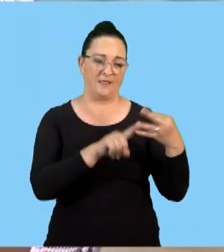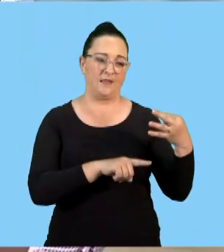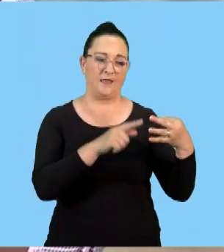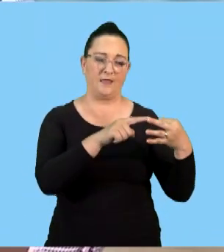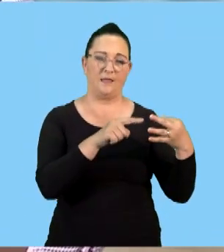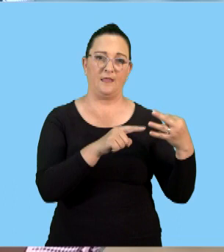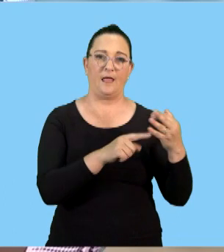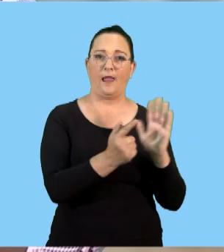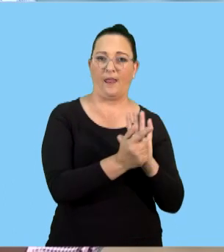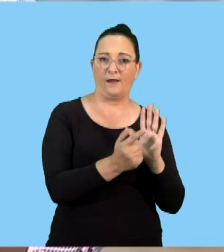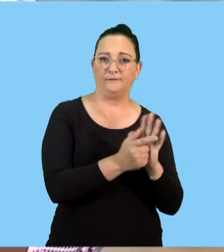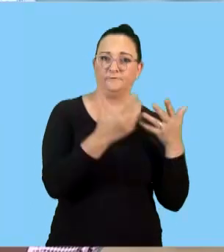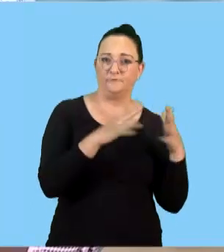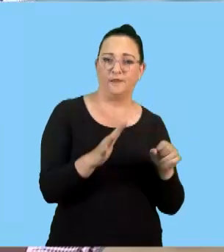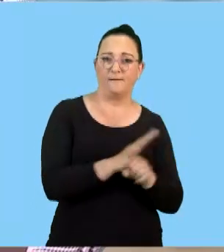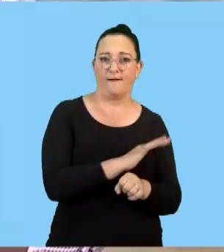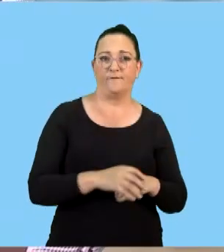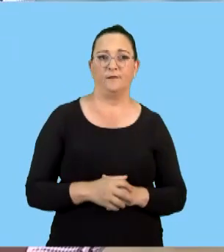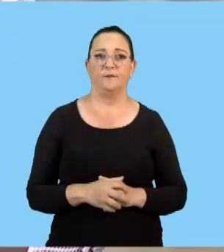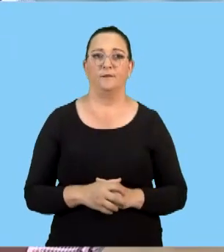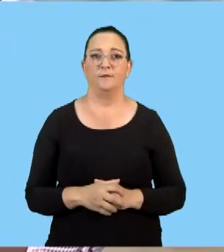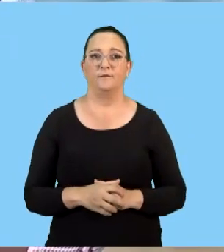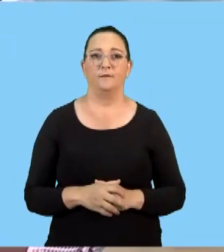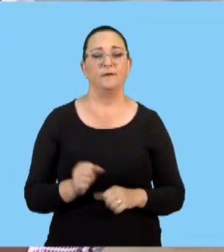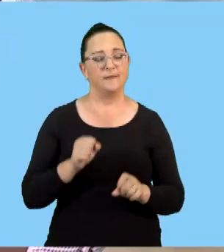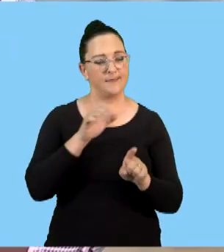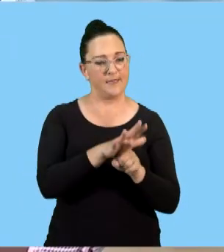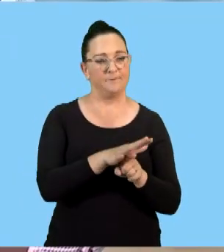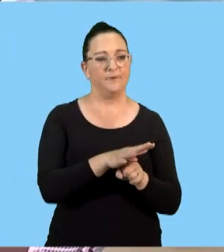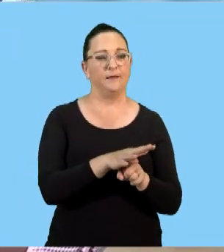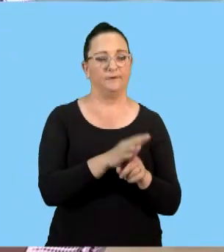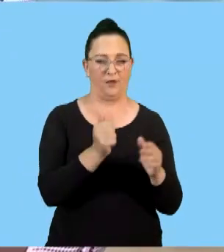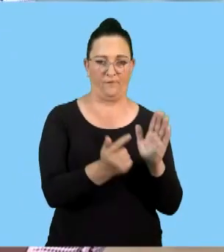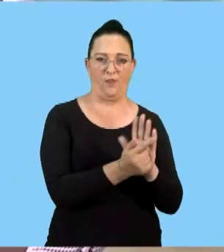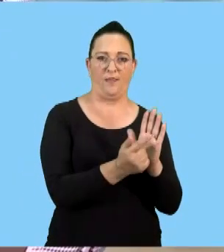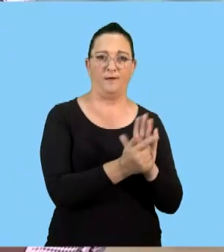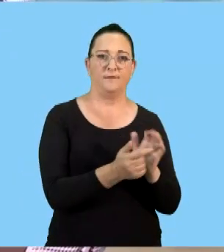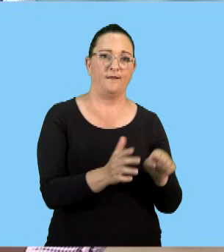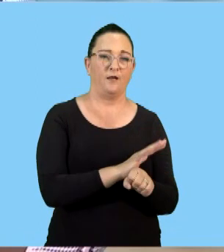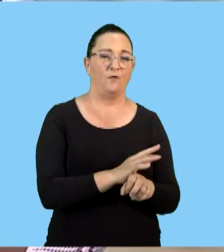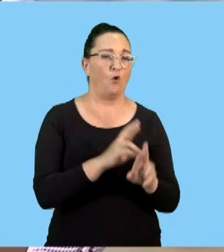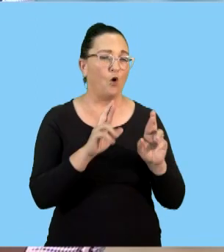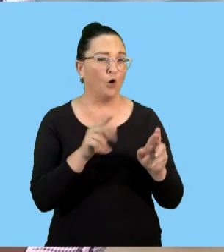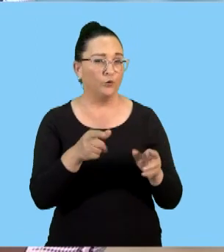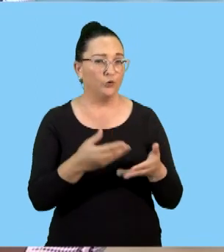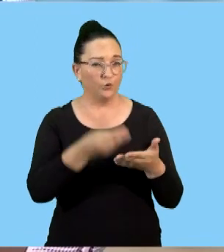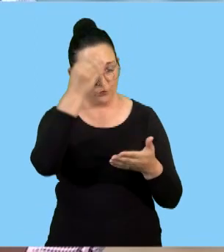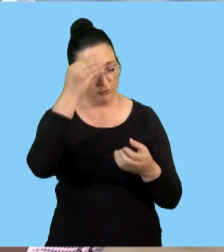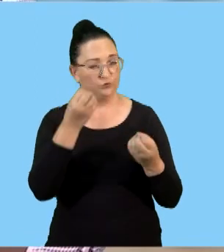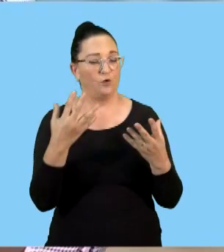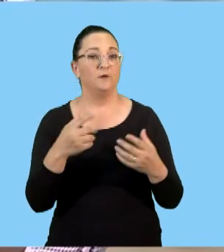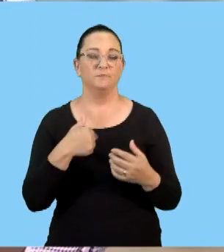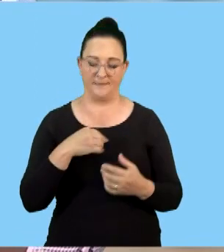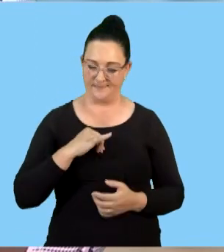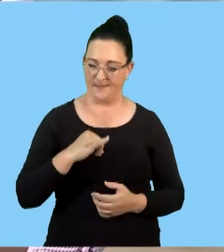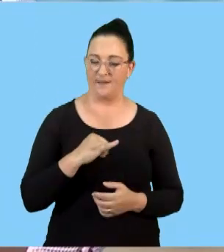legislation, or as the topic says, the impact of recent legislation on the business. I hope you've learned so much, because I've learned as